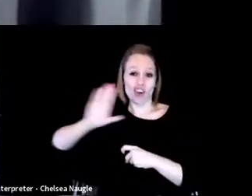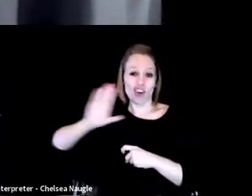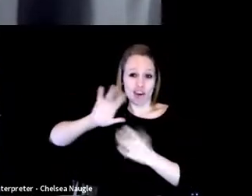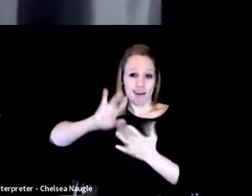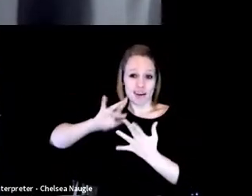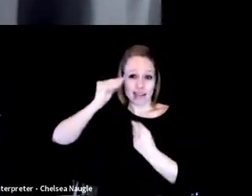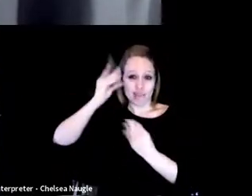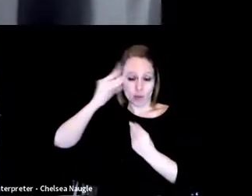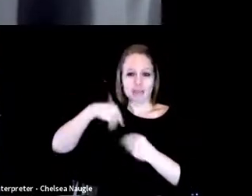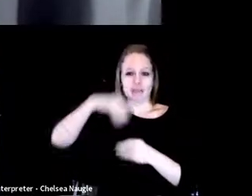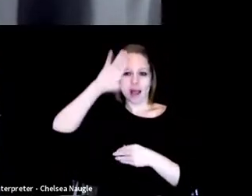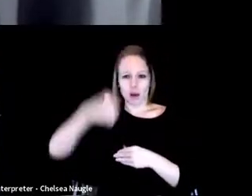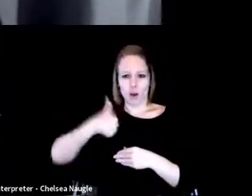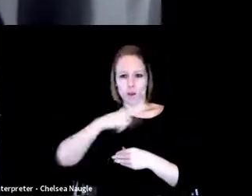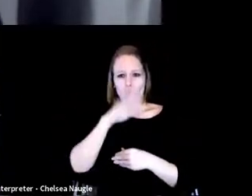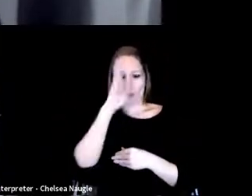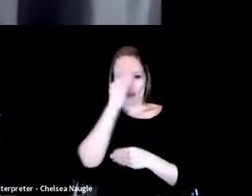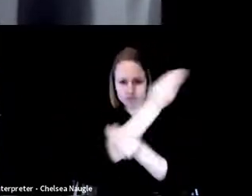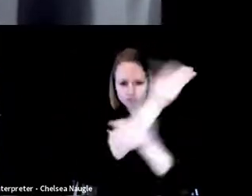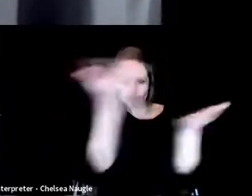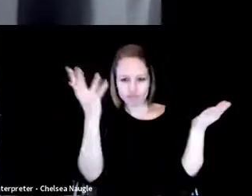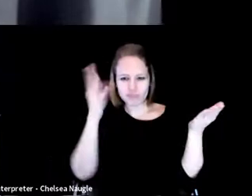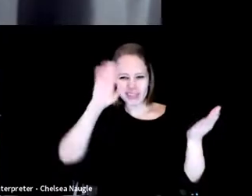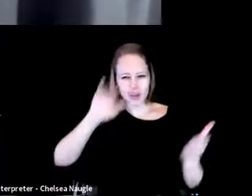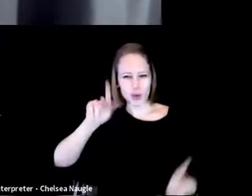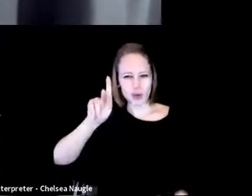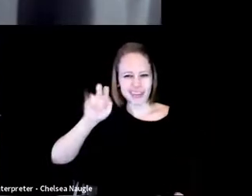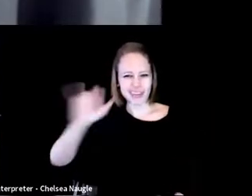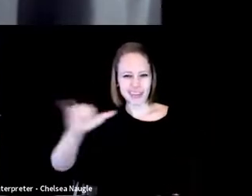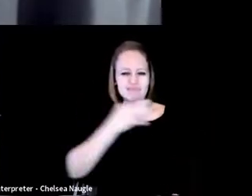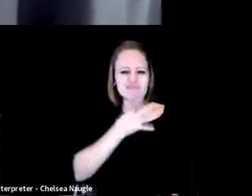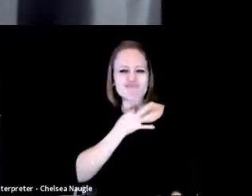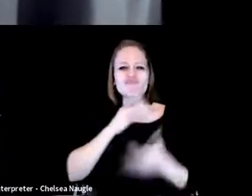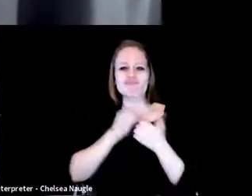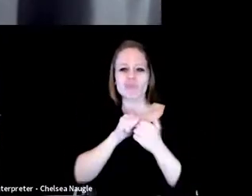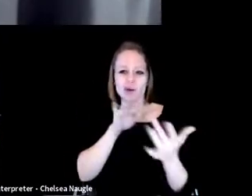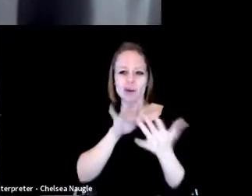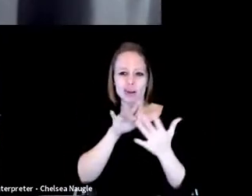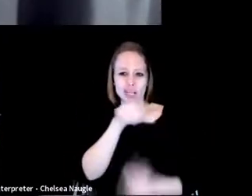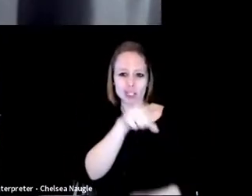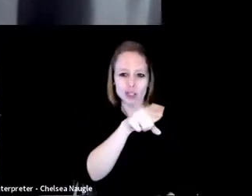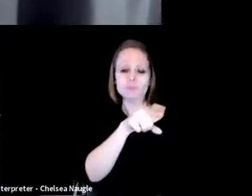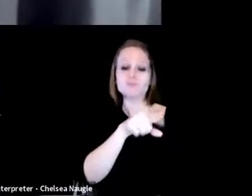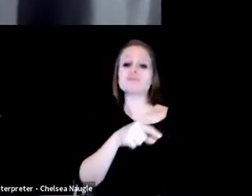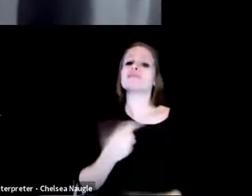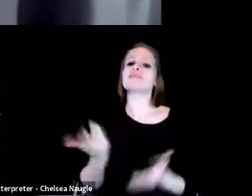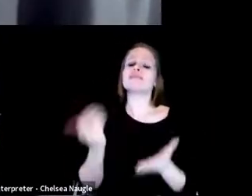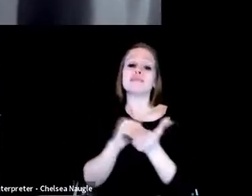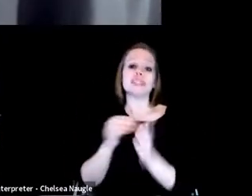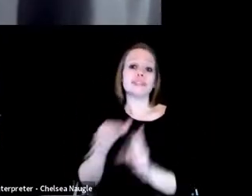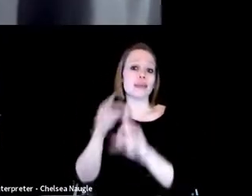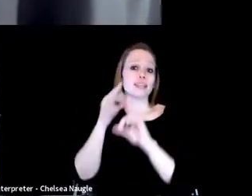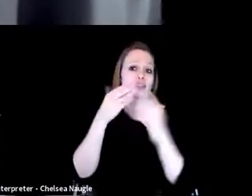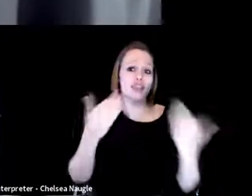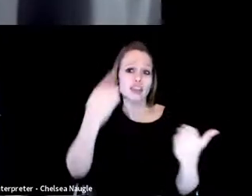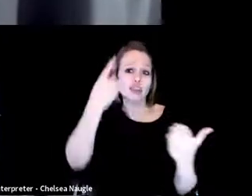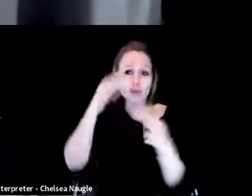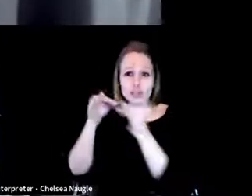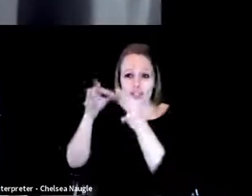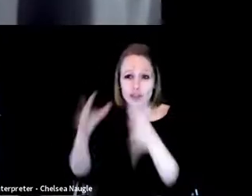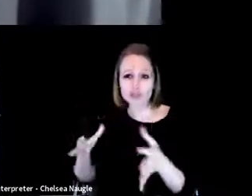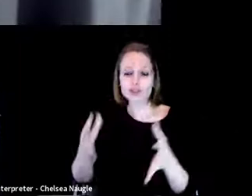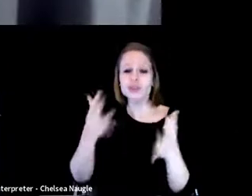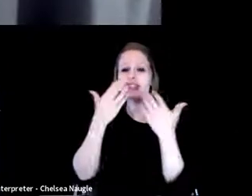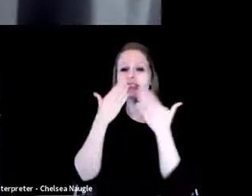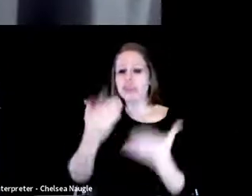your contact information to follow up with you. So we'll certainly get that as well. Again, a special thank you to our interpreters. Thank you so much